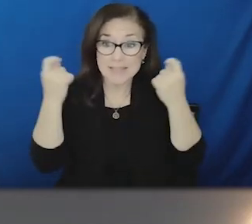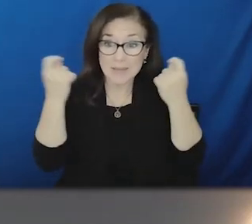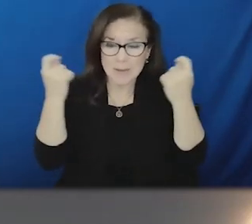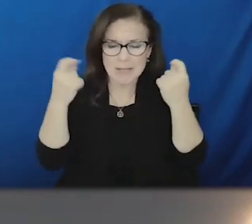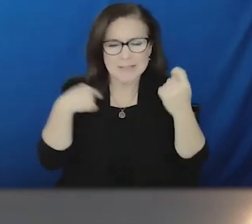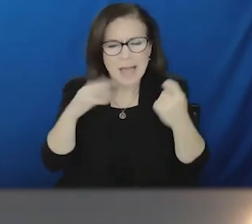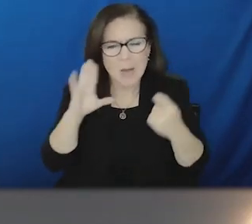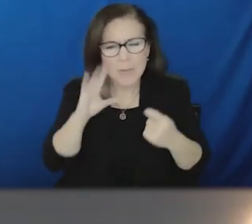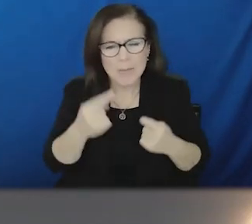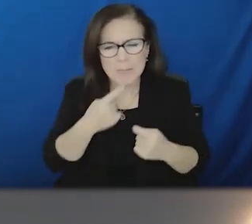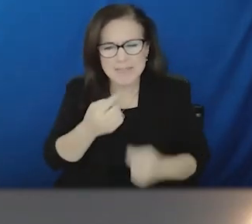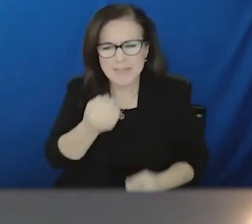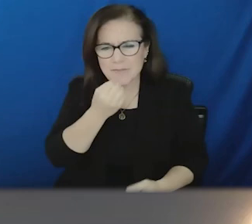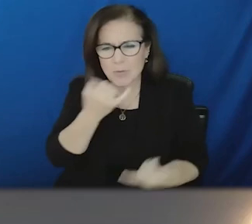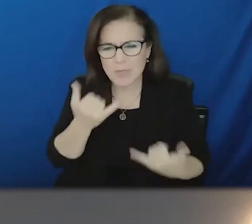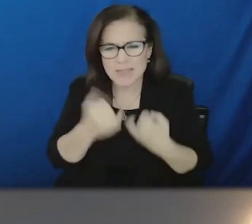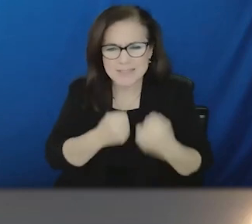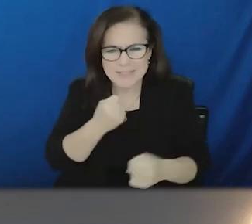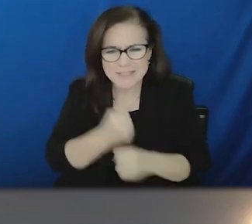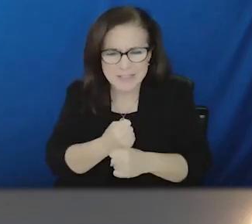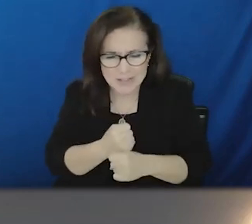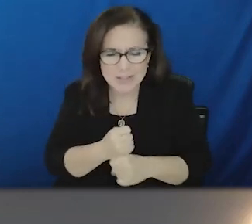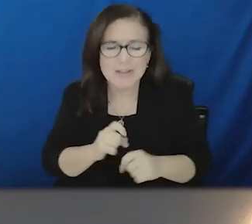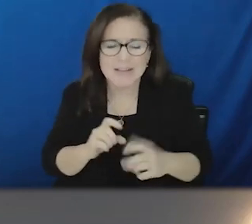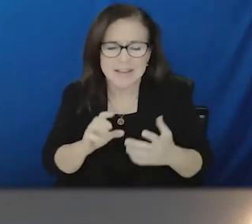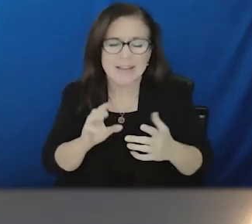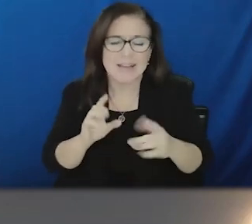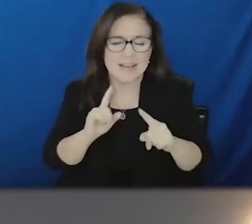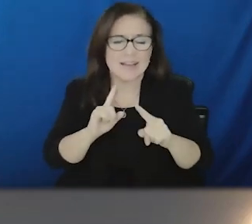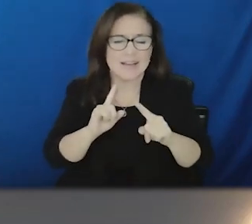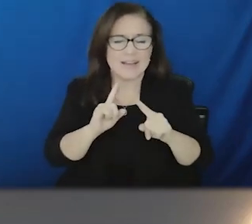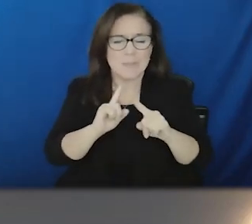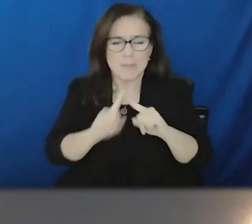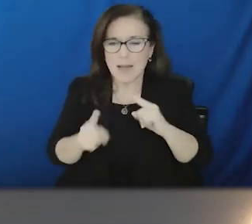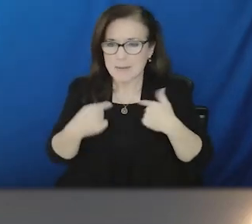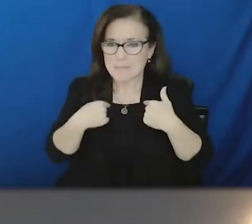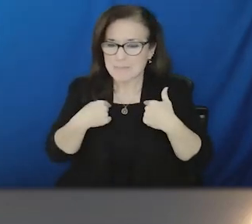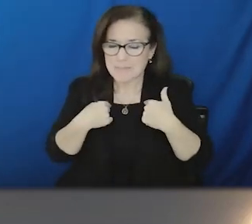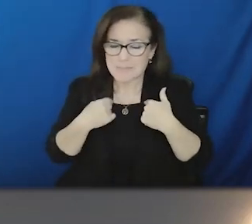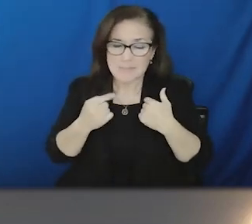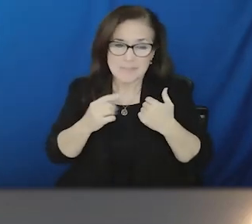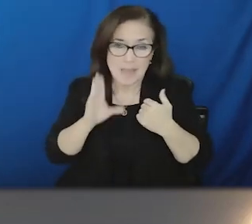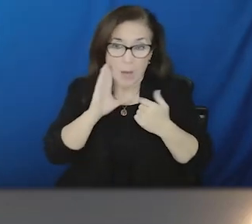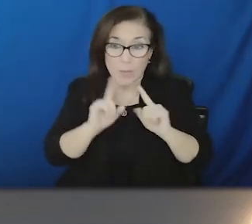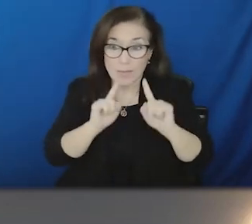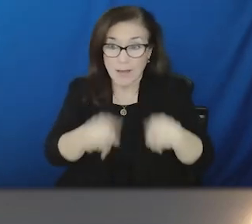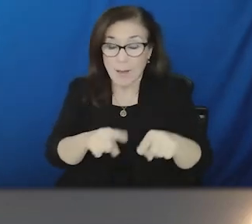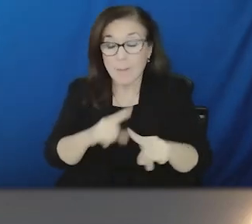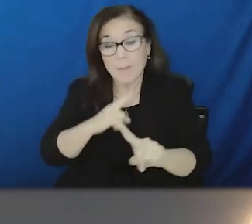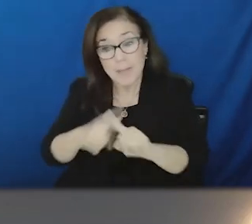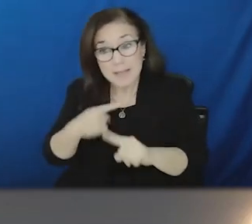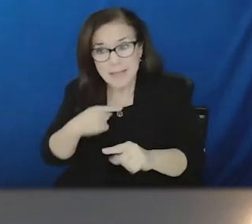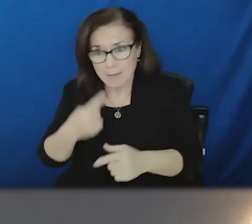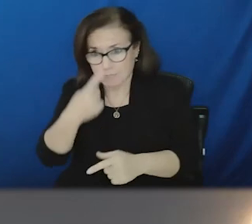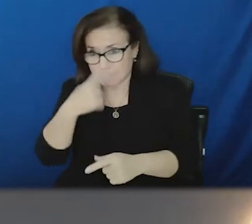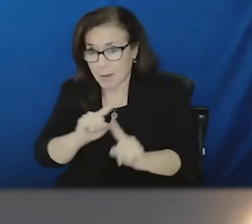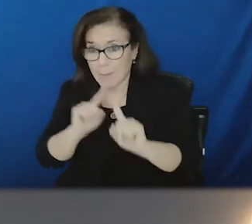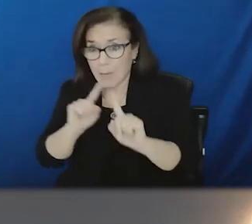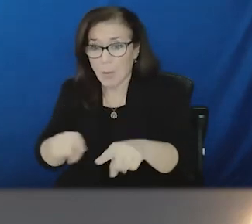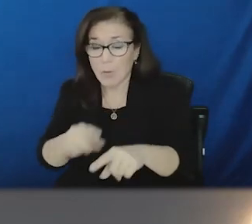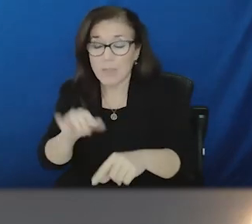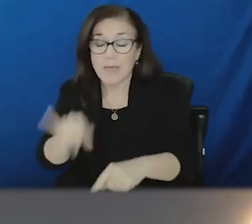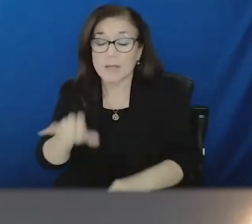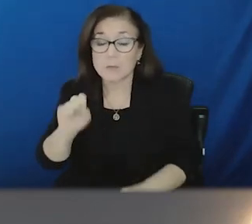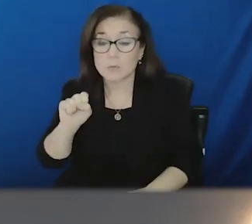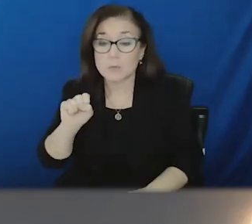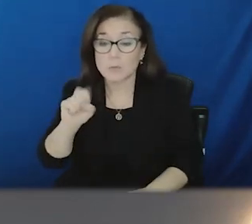year, but I will be there, and I'd love to come to the Super Sábados also. So thank you. Good